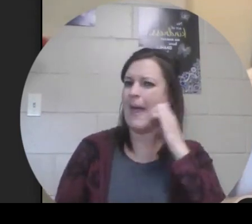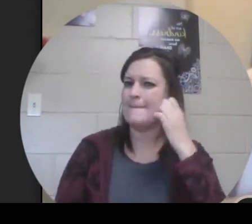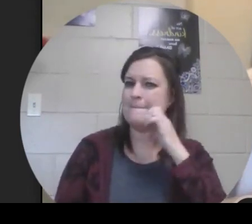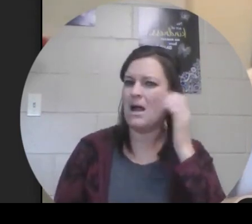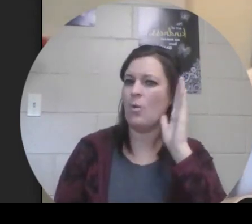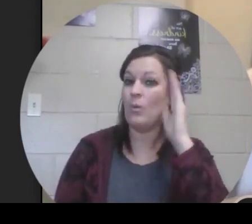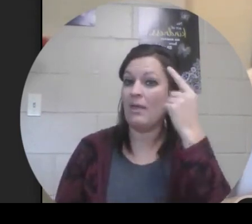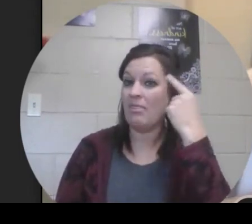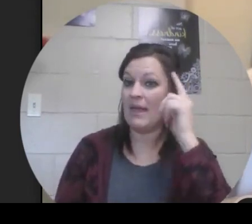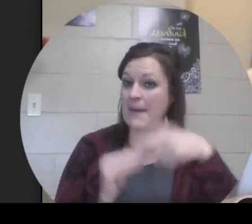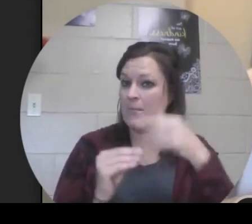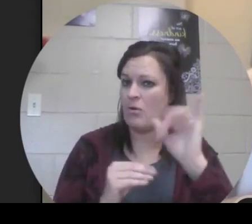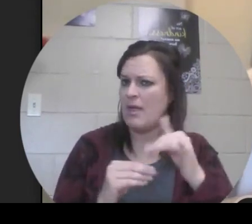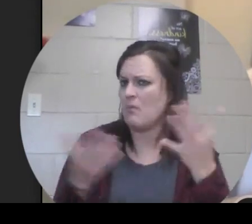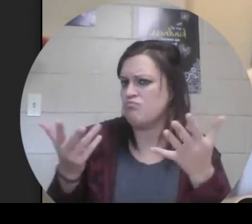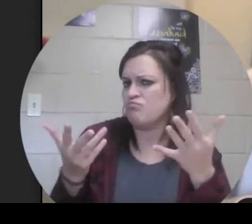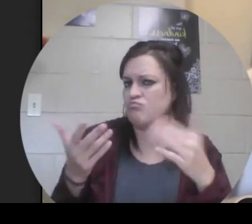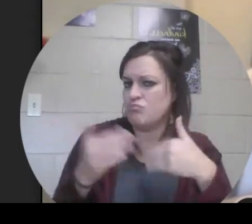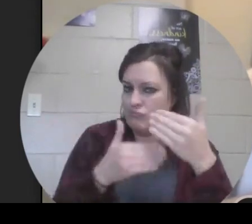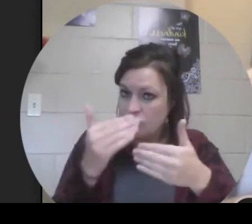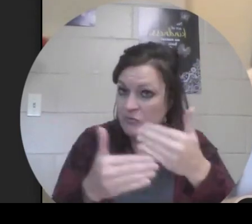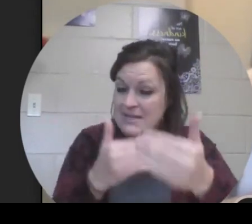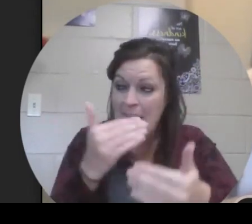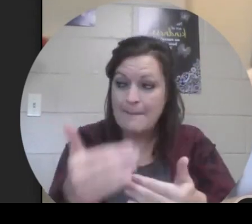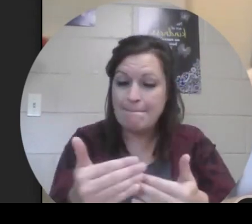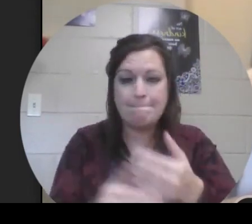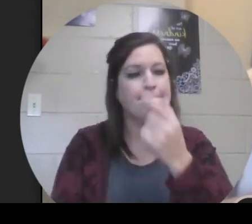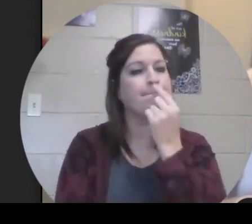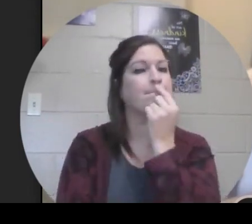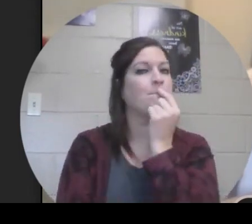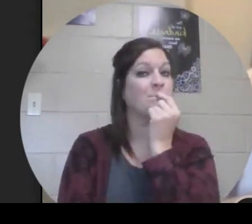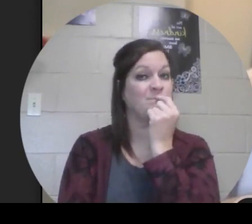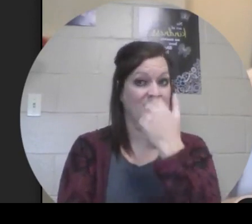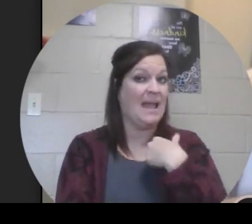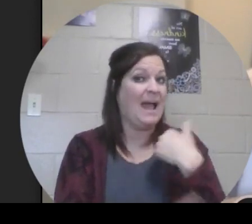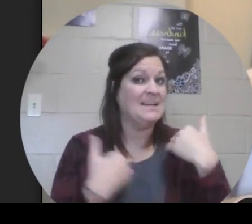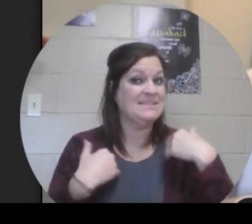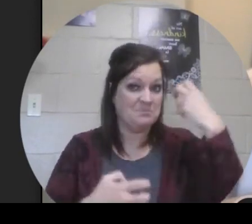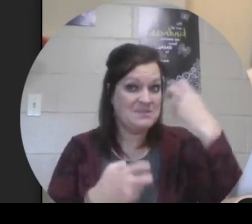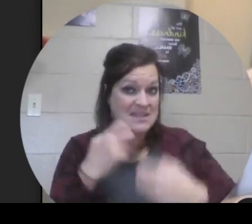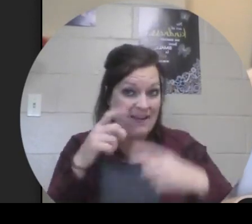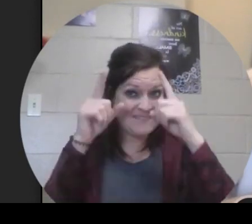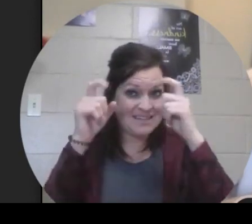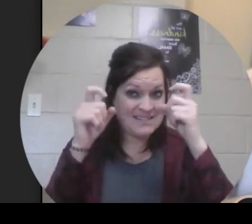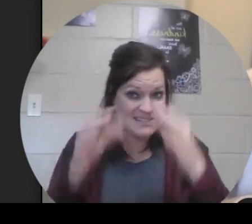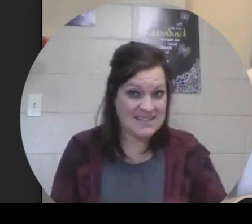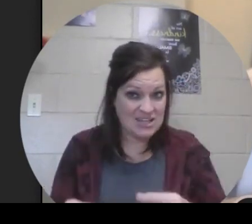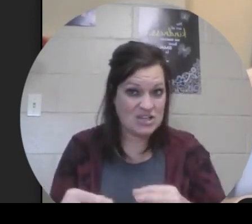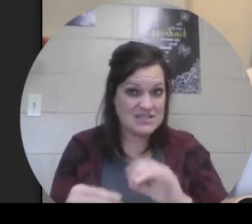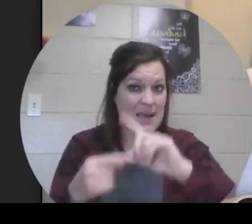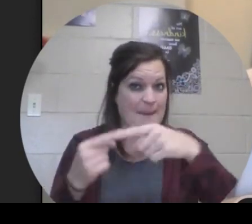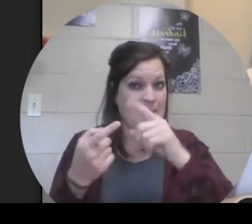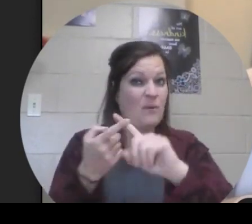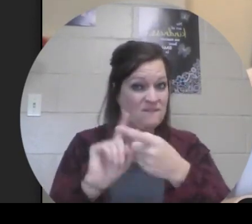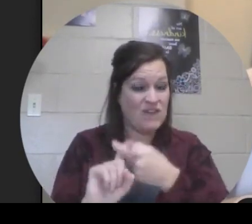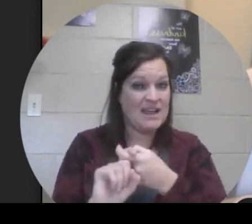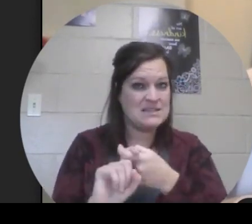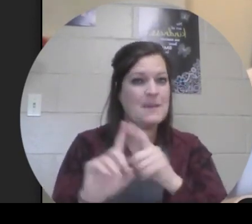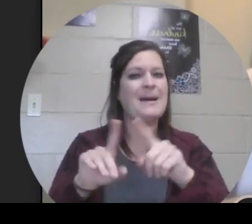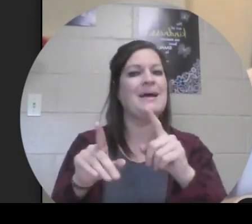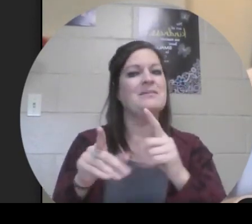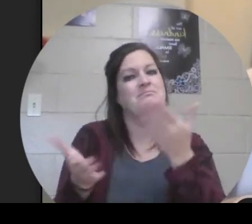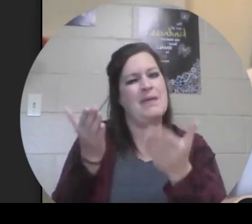about that as time goes on. You know, she's got some tough choices to make about friendships, but I'm thinking maybe she'll find a